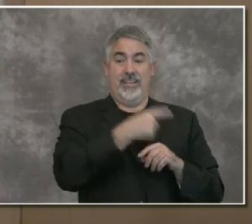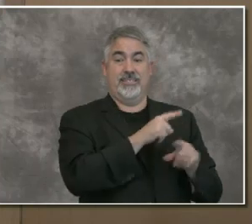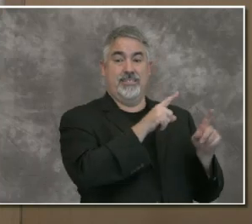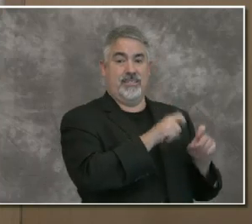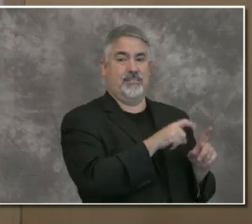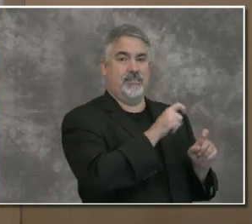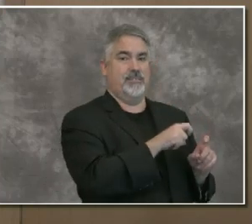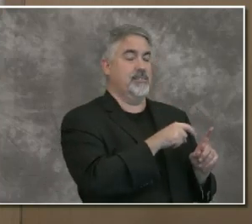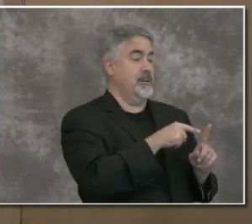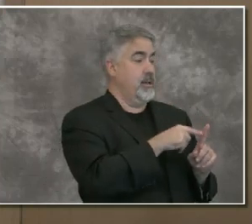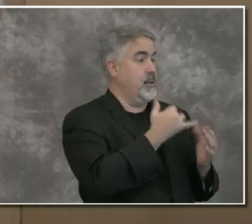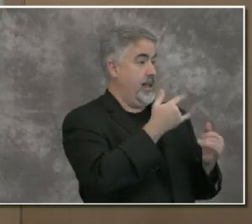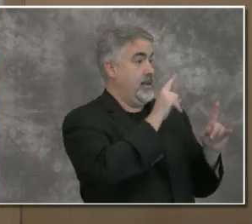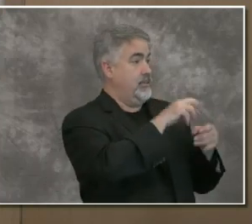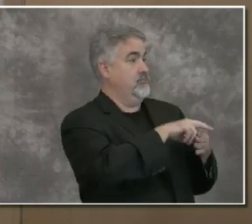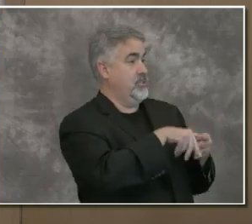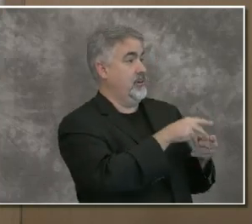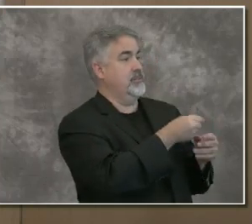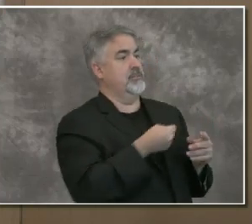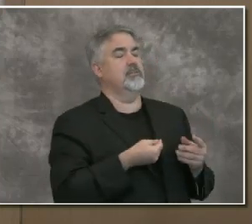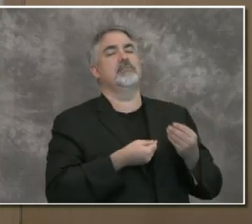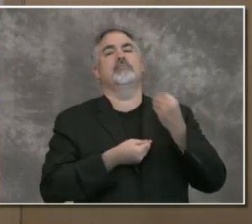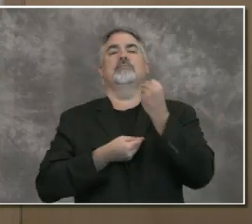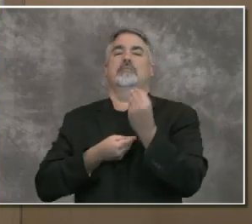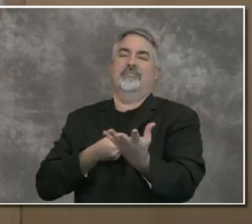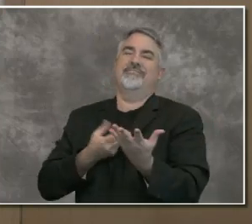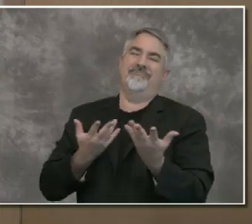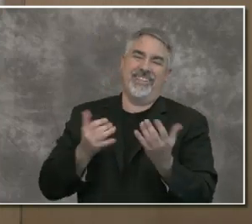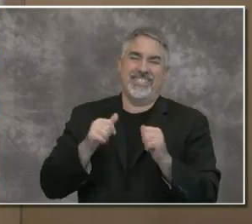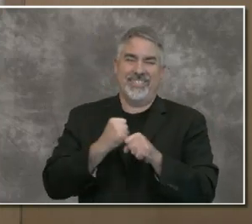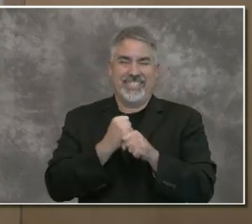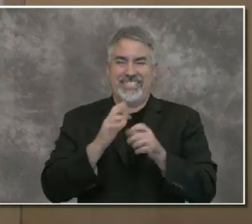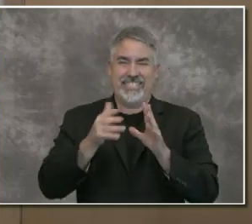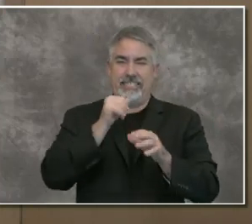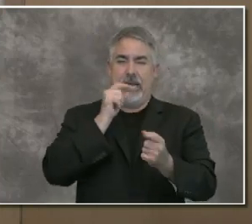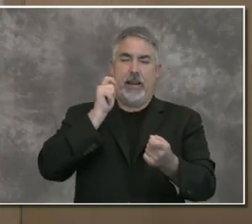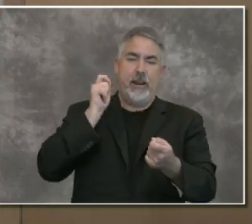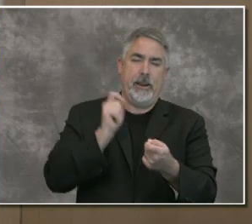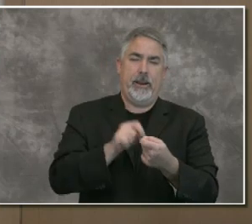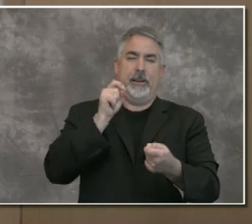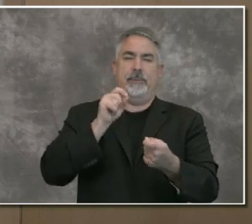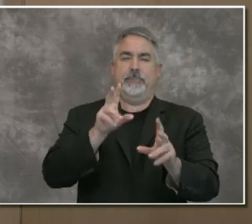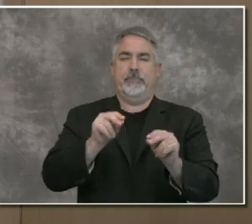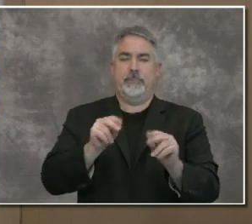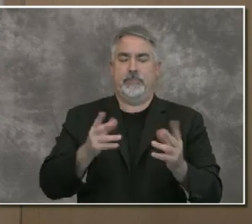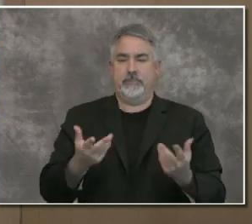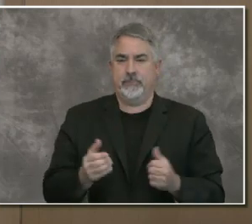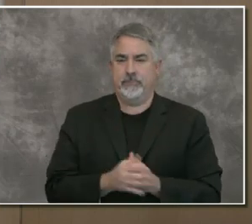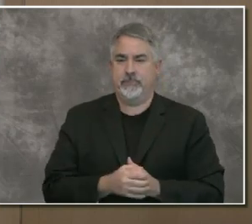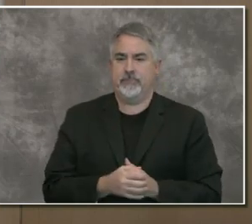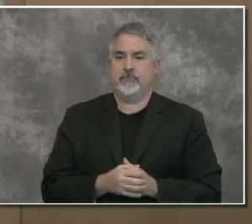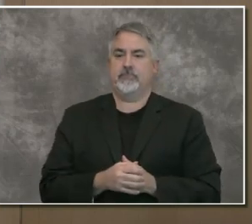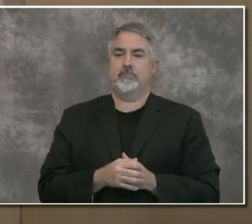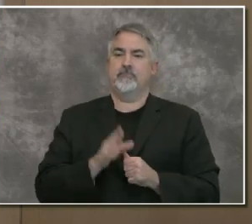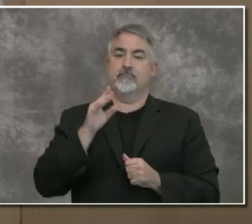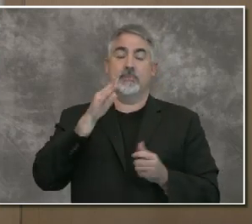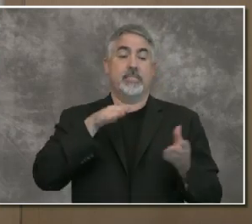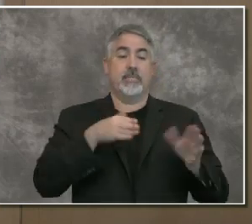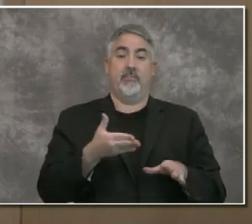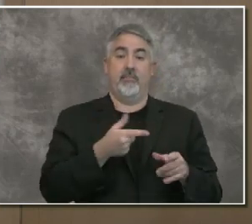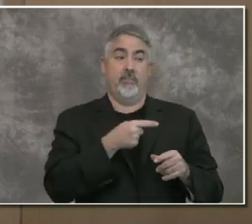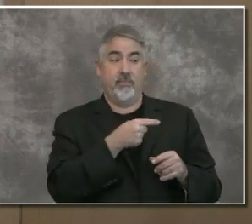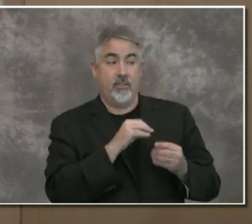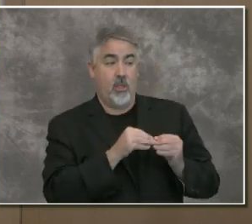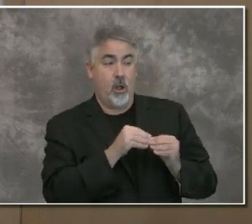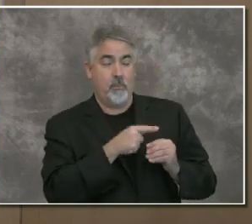report of cases. And then the deaths lag behind because those are not immediately reported to